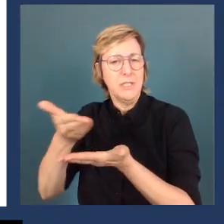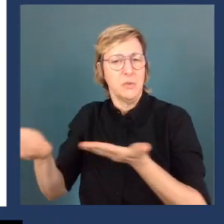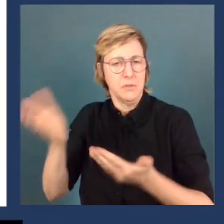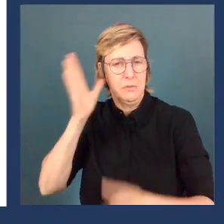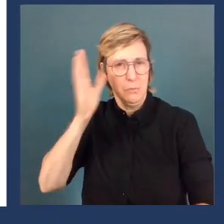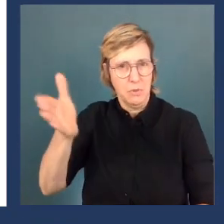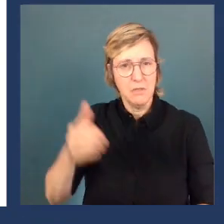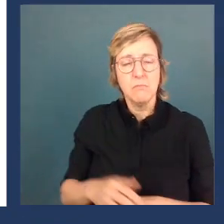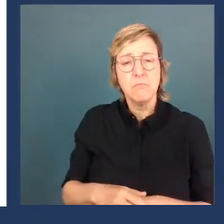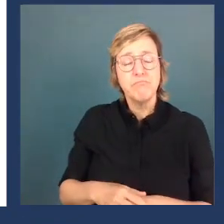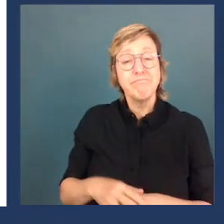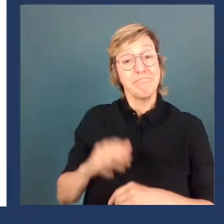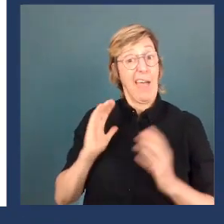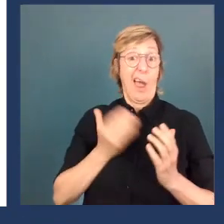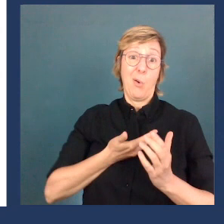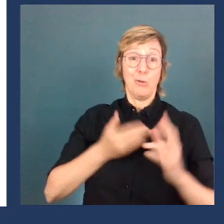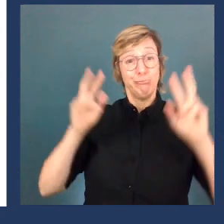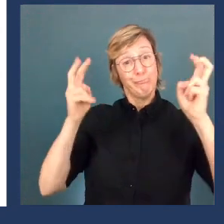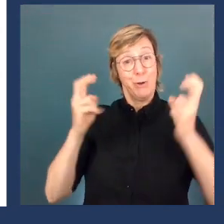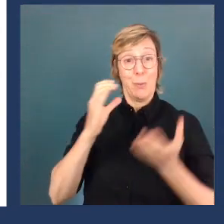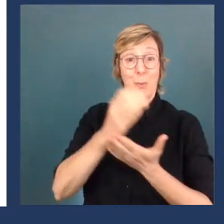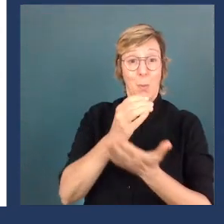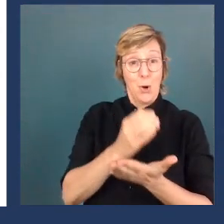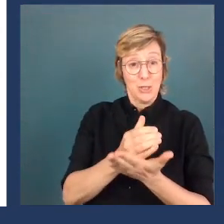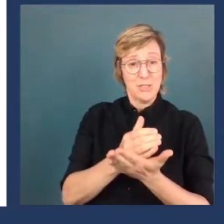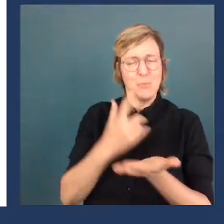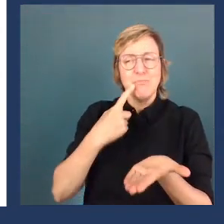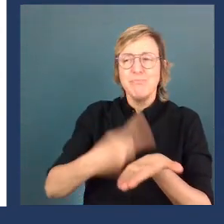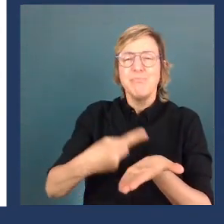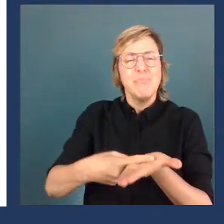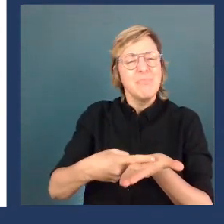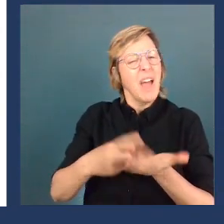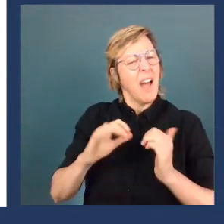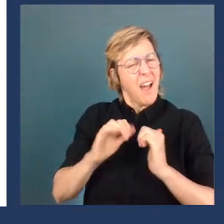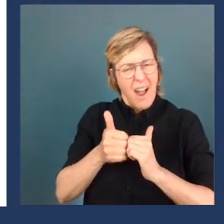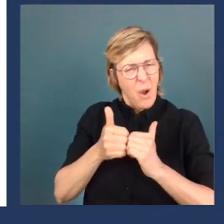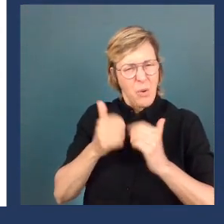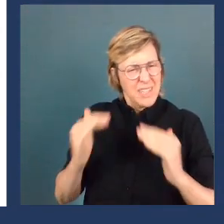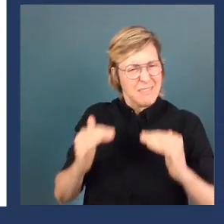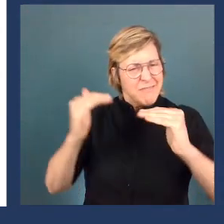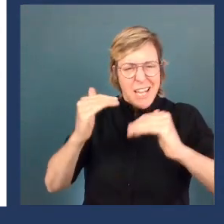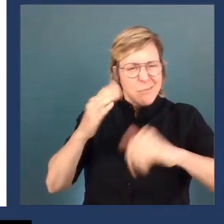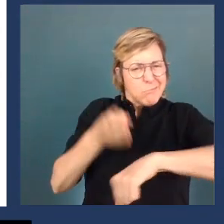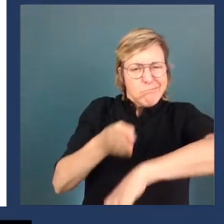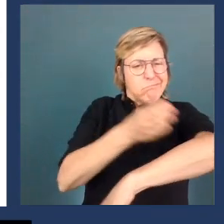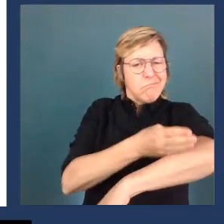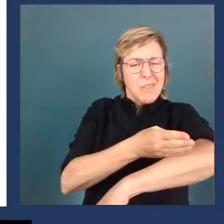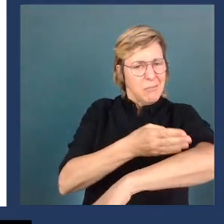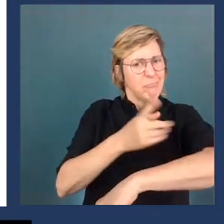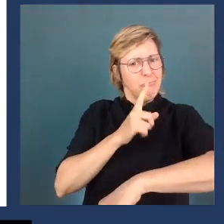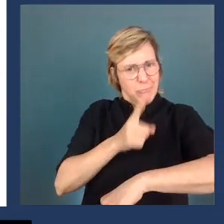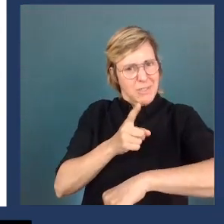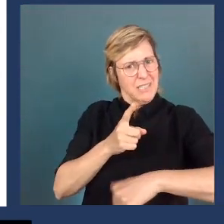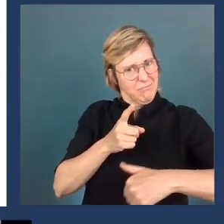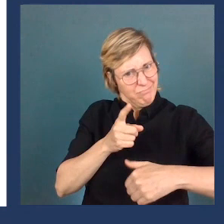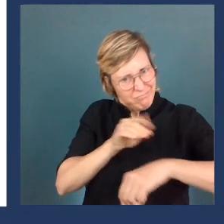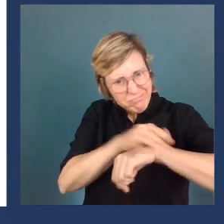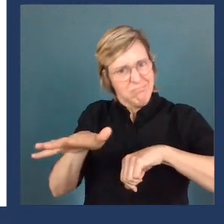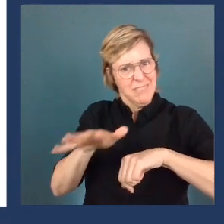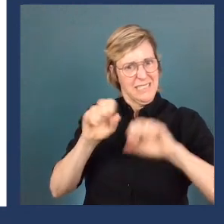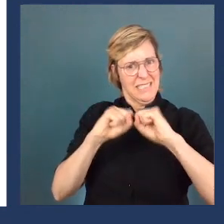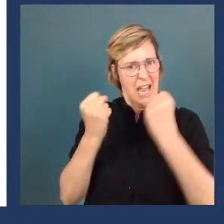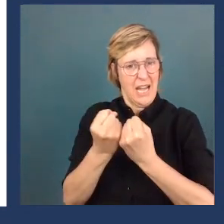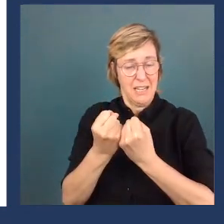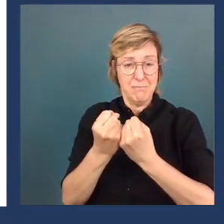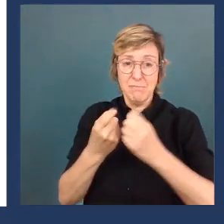where advancements in technology add value in society begins with people, real people with disabilities that encounter